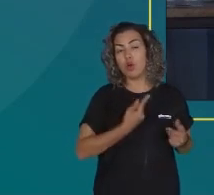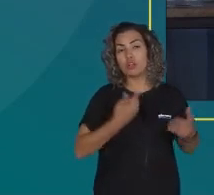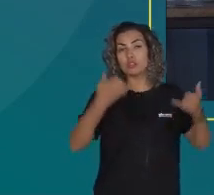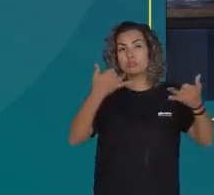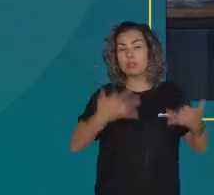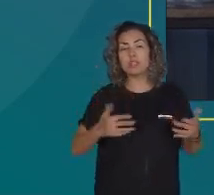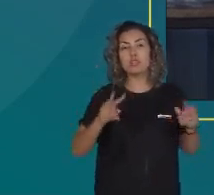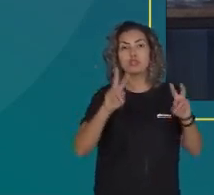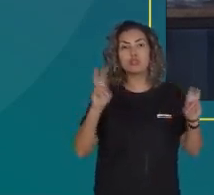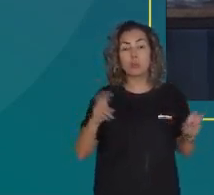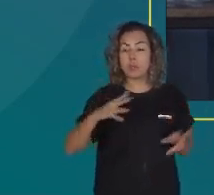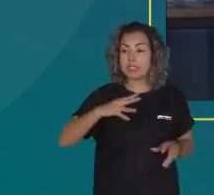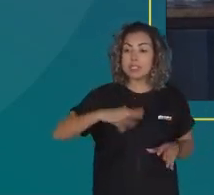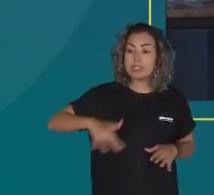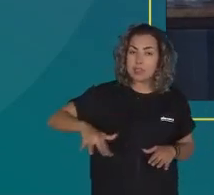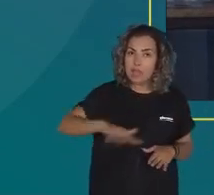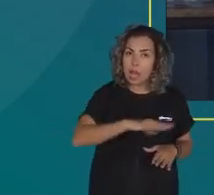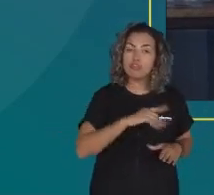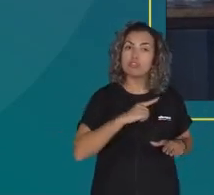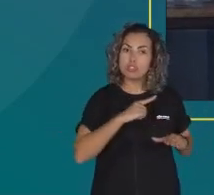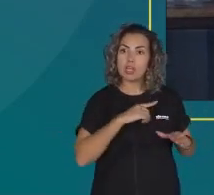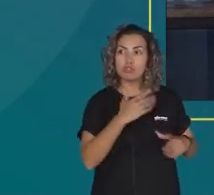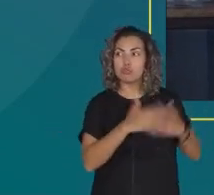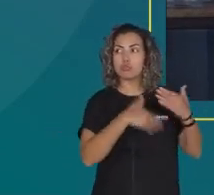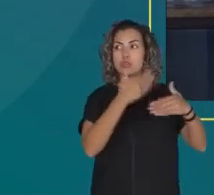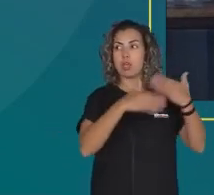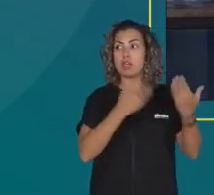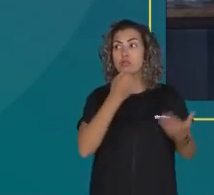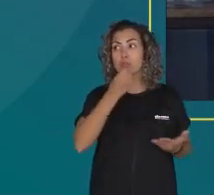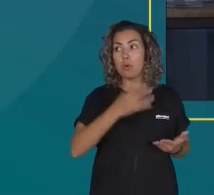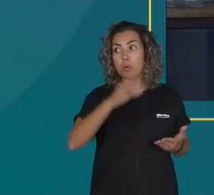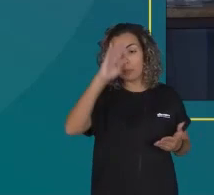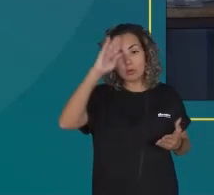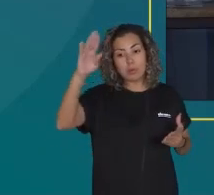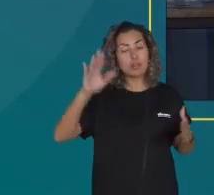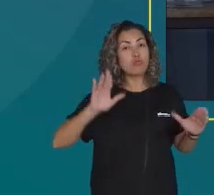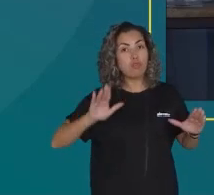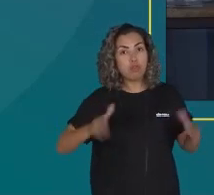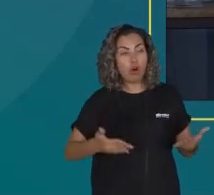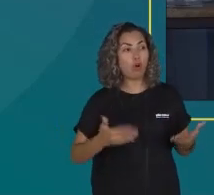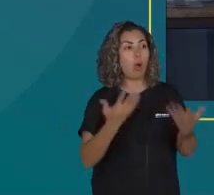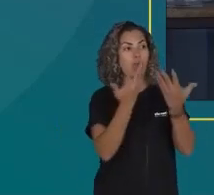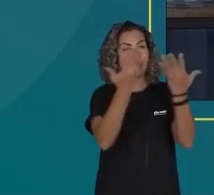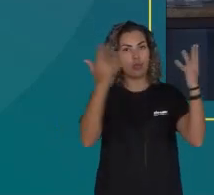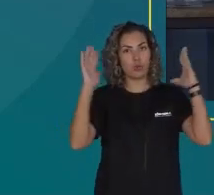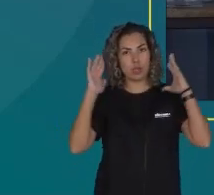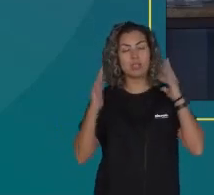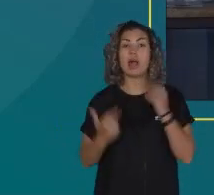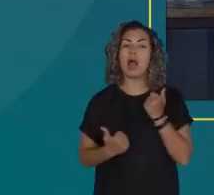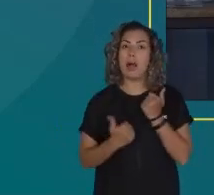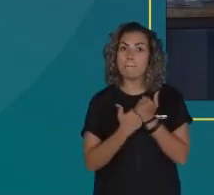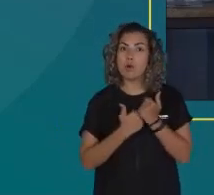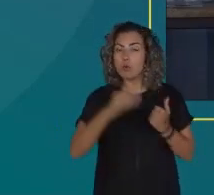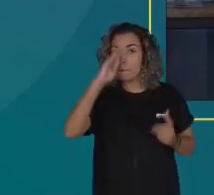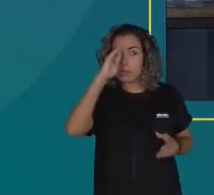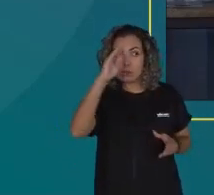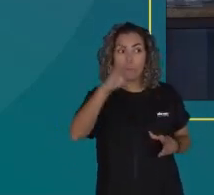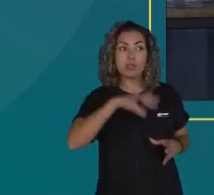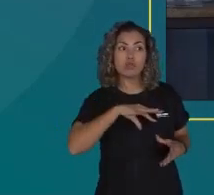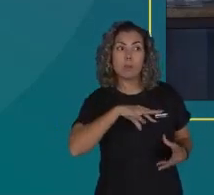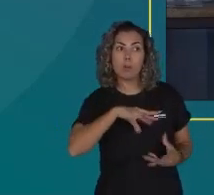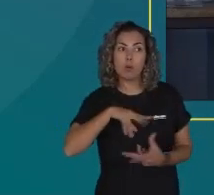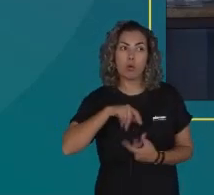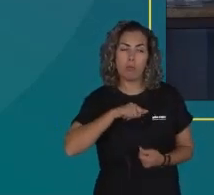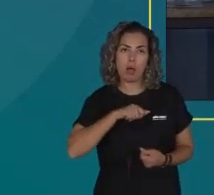successful nature-based initiatives that contribute very directly to the global biodiversity framework, also called the